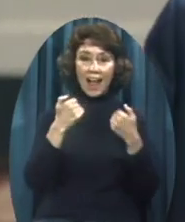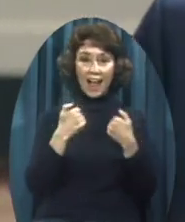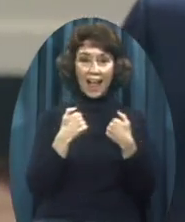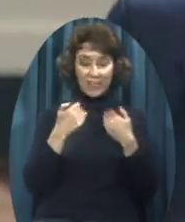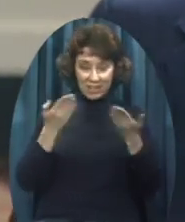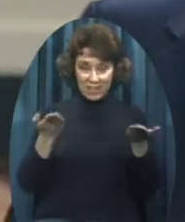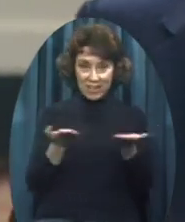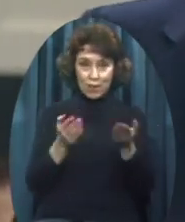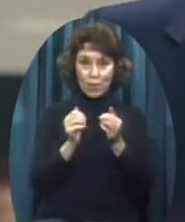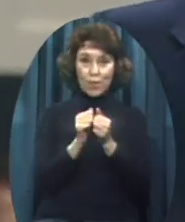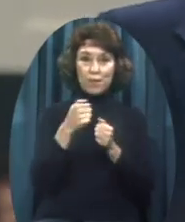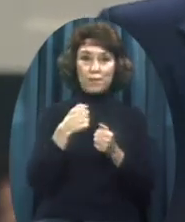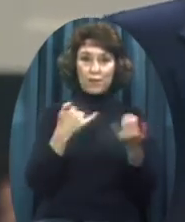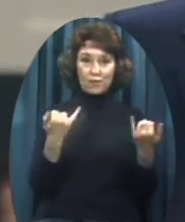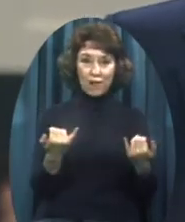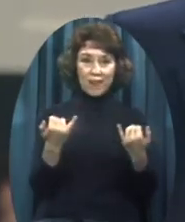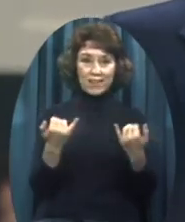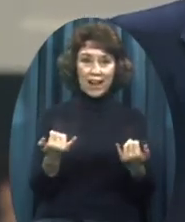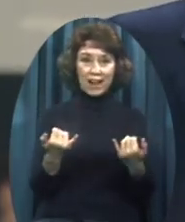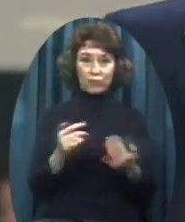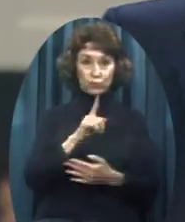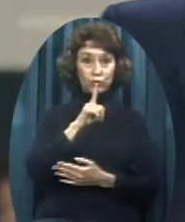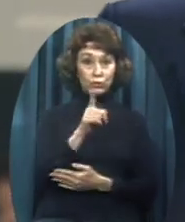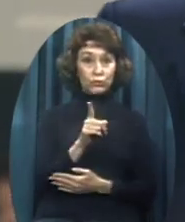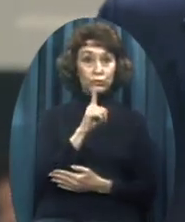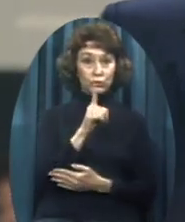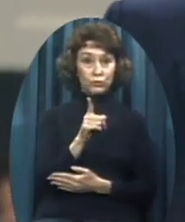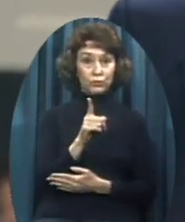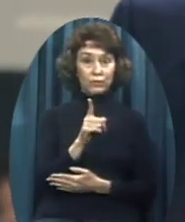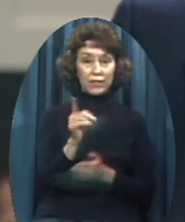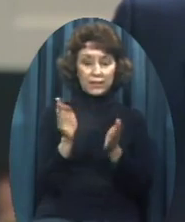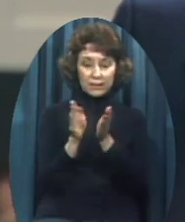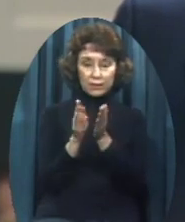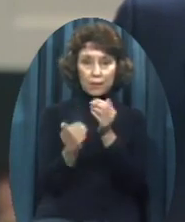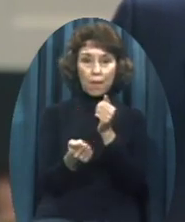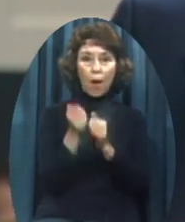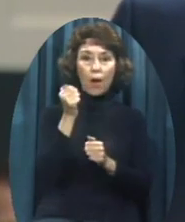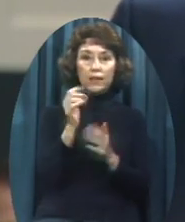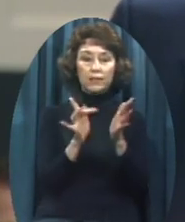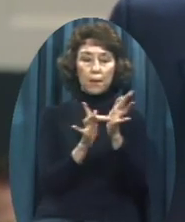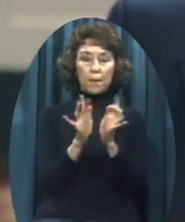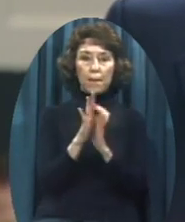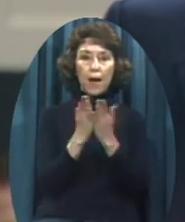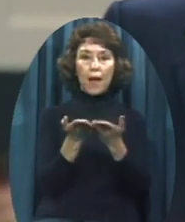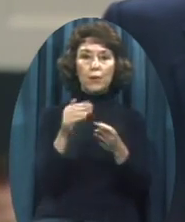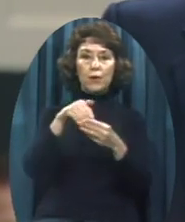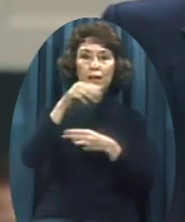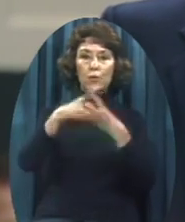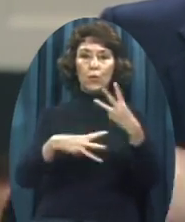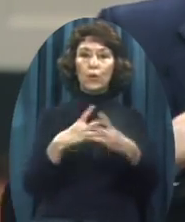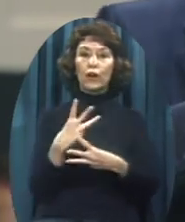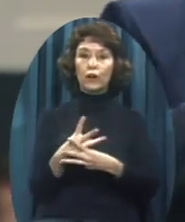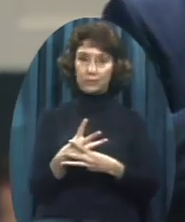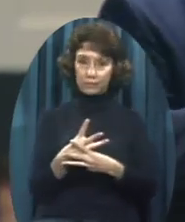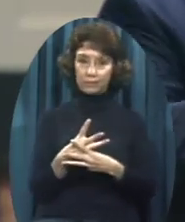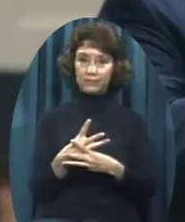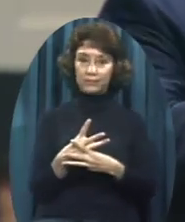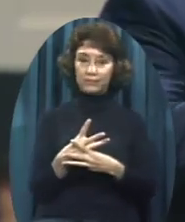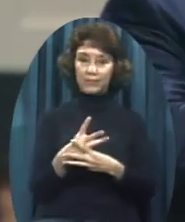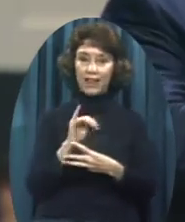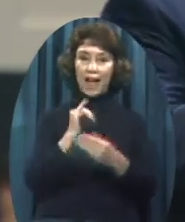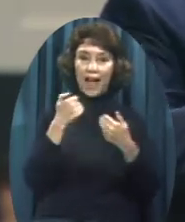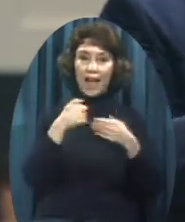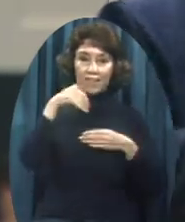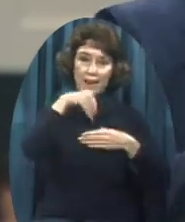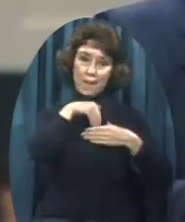now, and this is an absolute statement of truth, the smallest Bible in the world. I have it in my